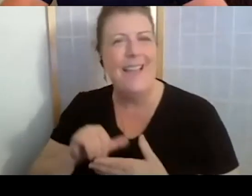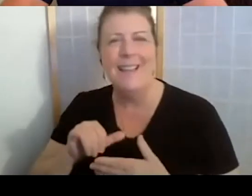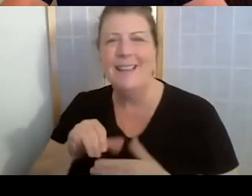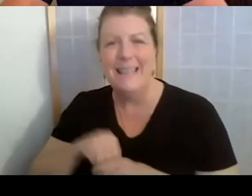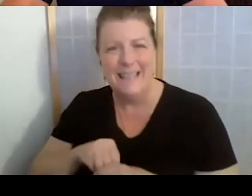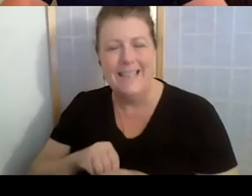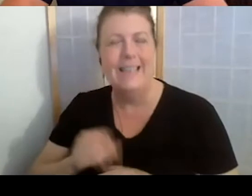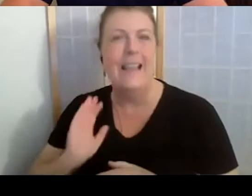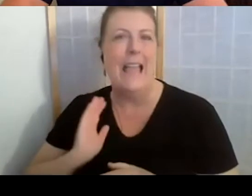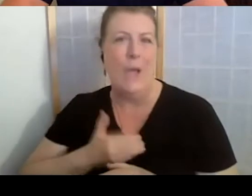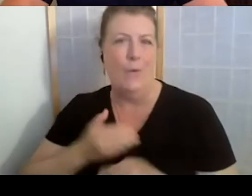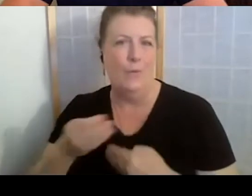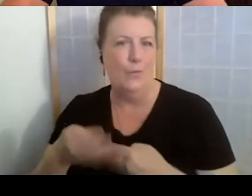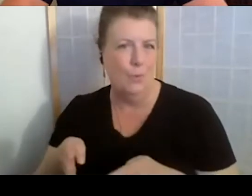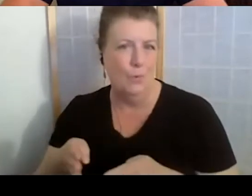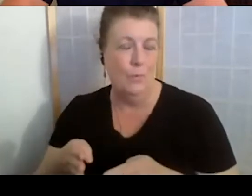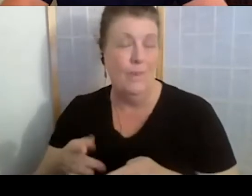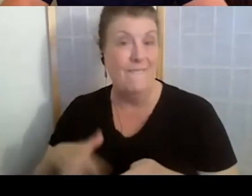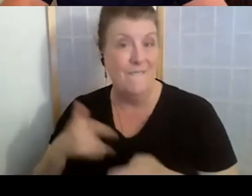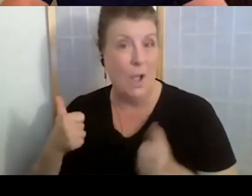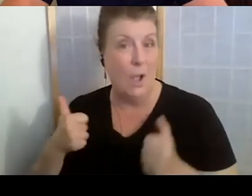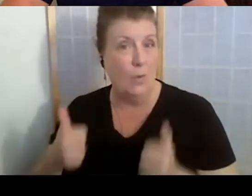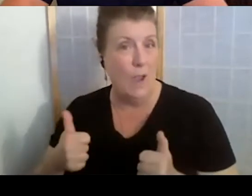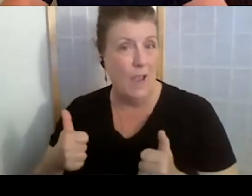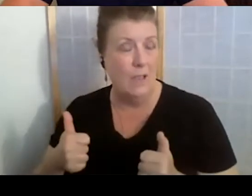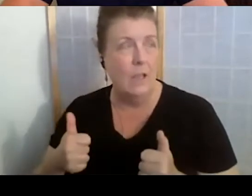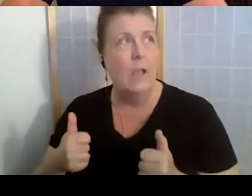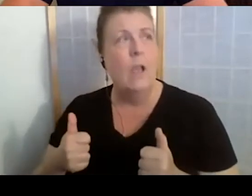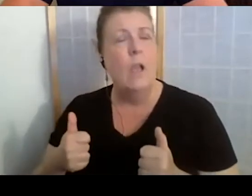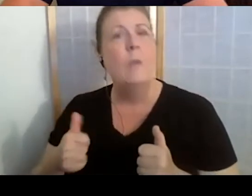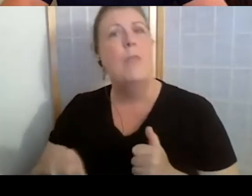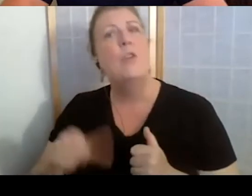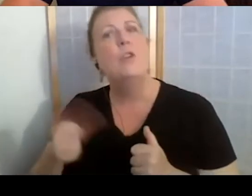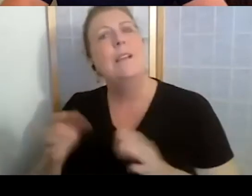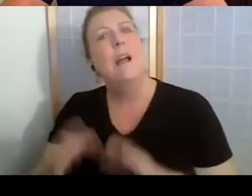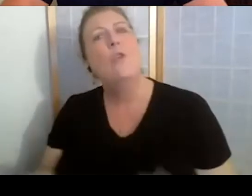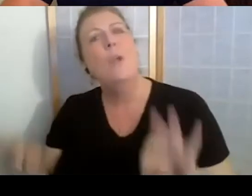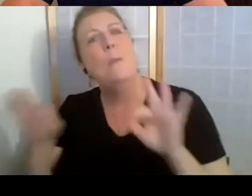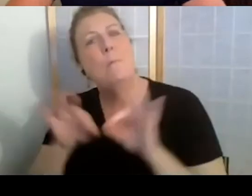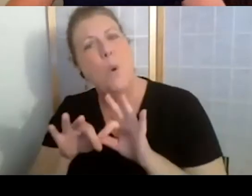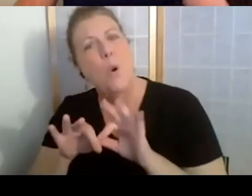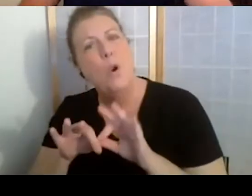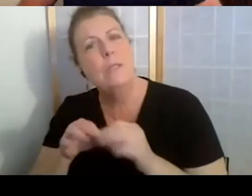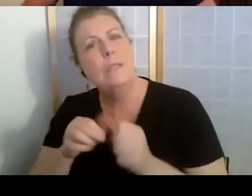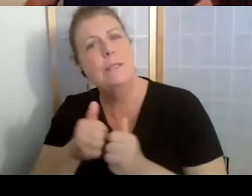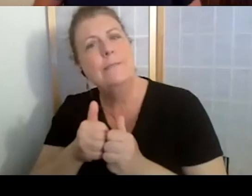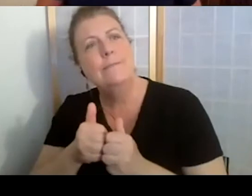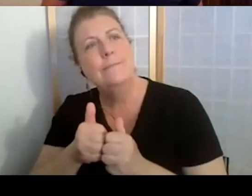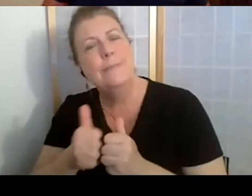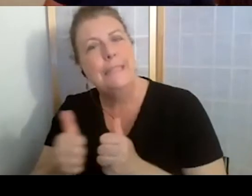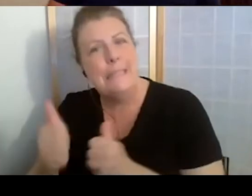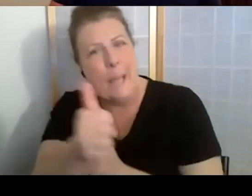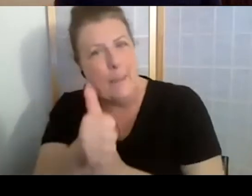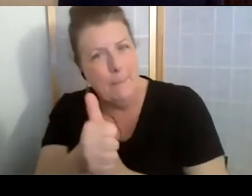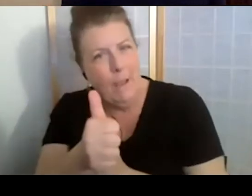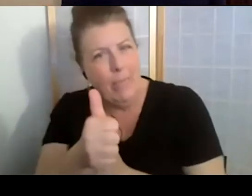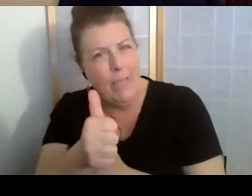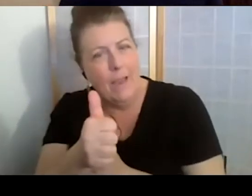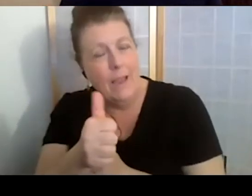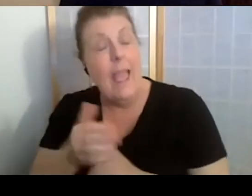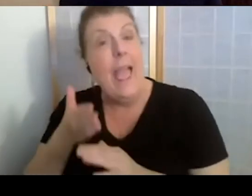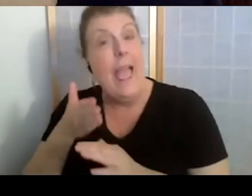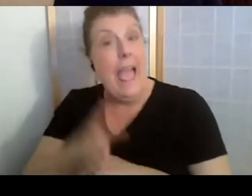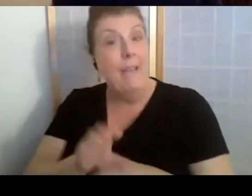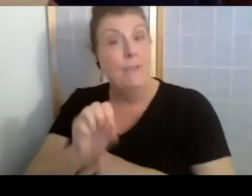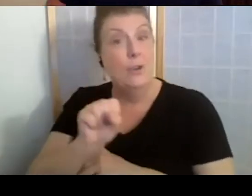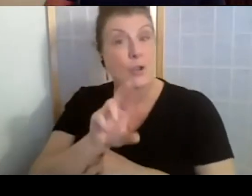beyond that though, there's an important step beyond that, which you described, Tanya, which is that once the showrunner does that, then that